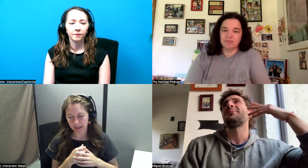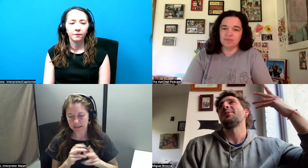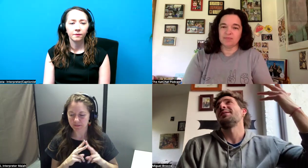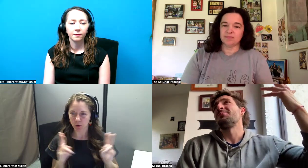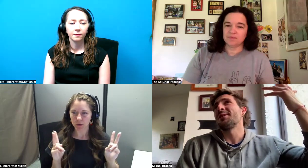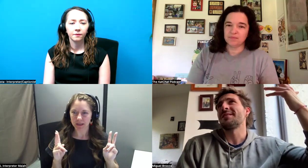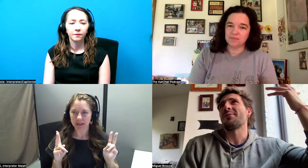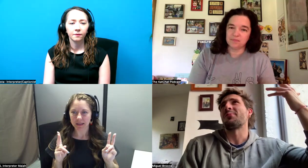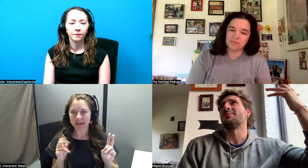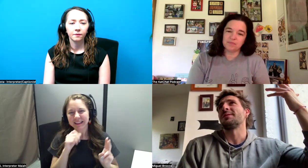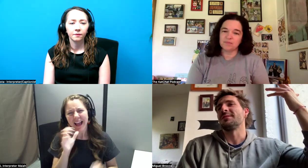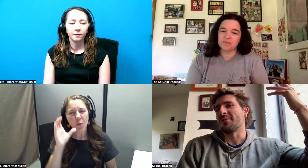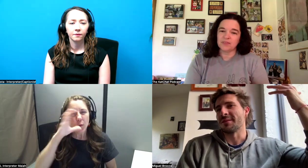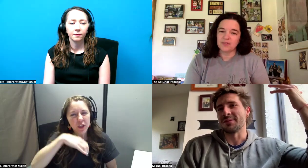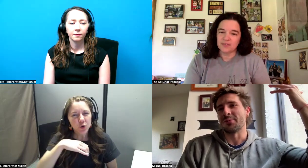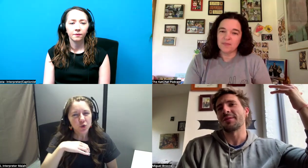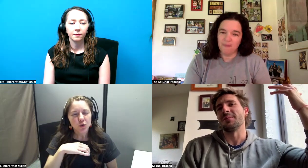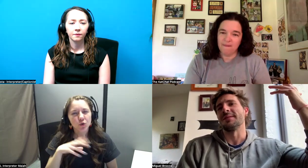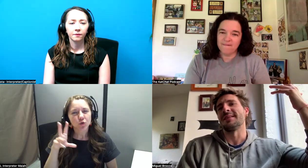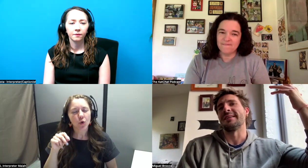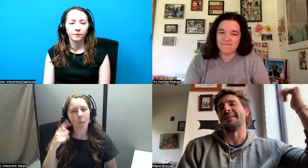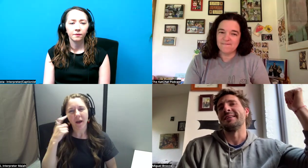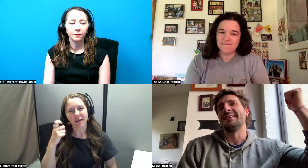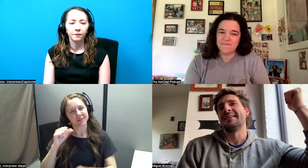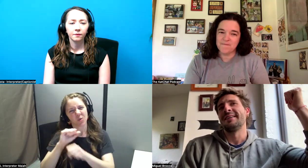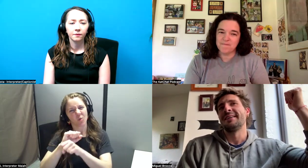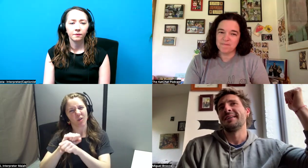it's not weird. Weird's not the word because you know this is the work, but